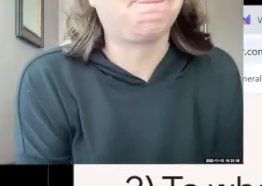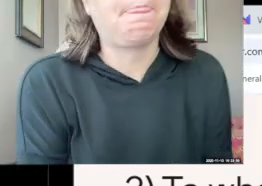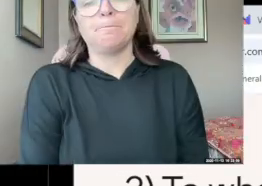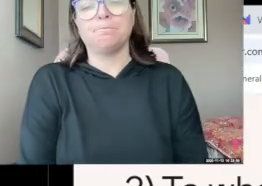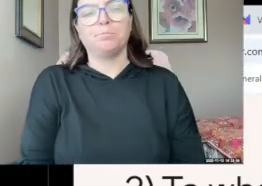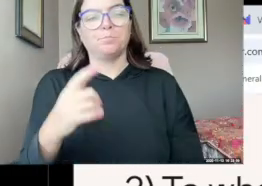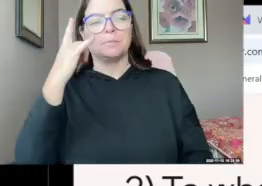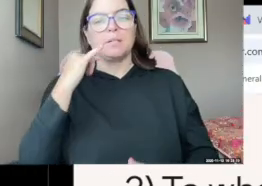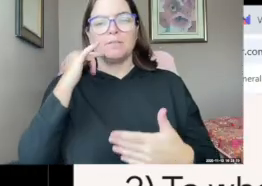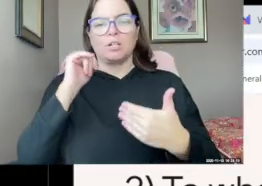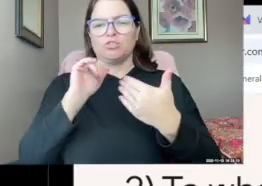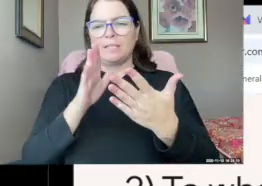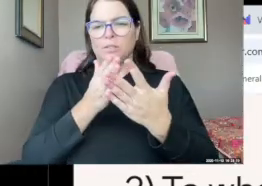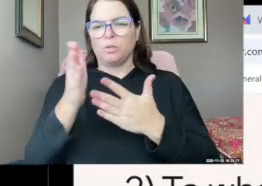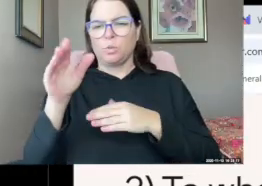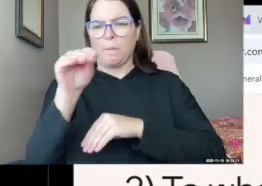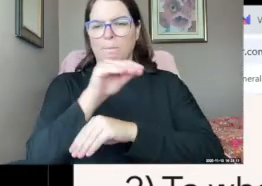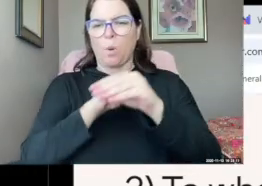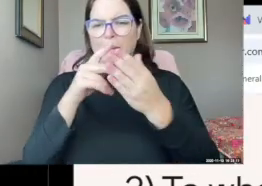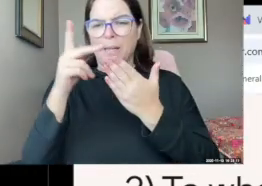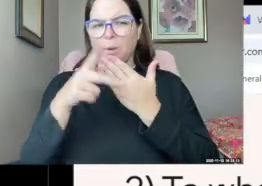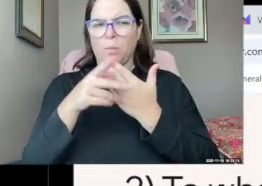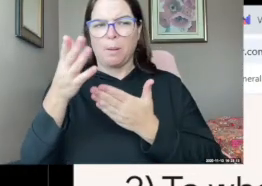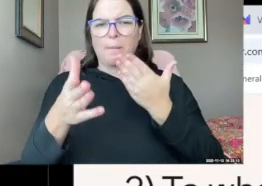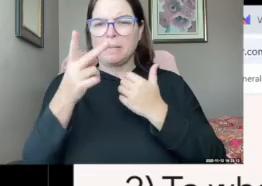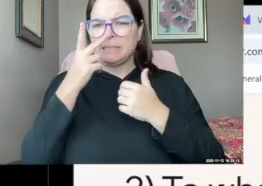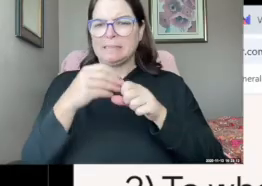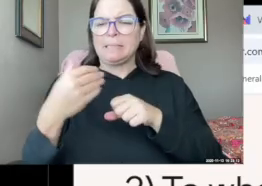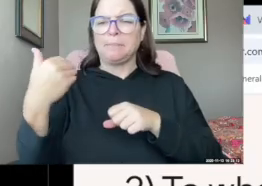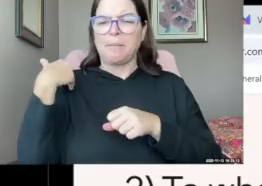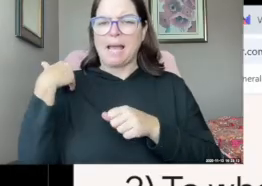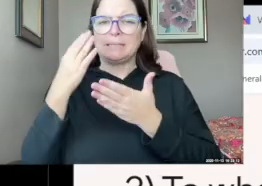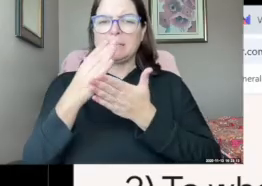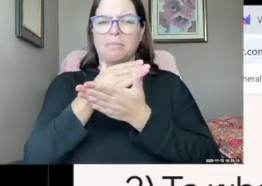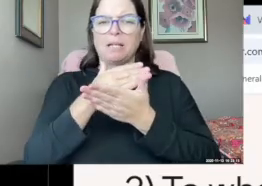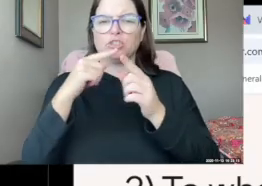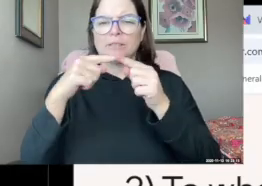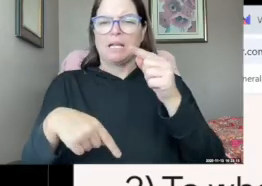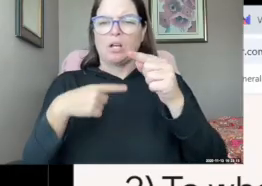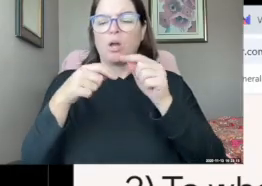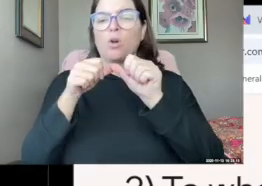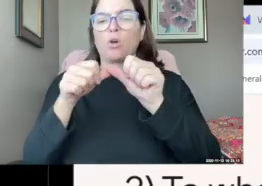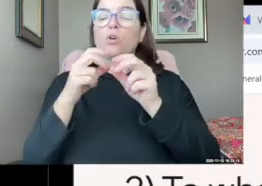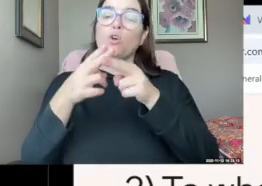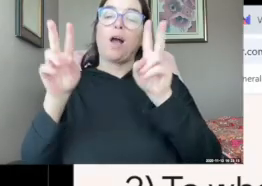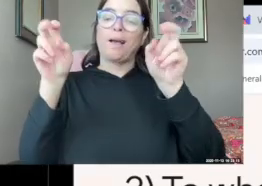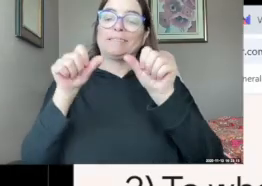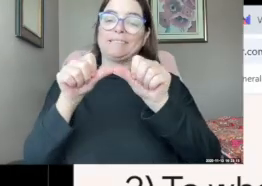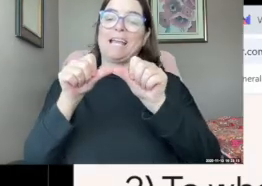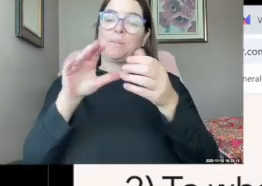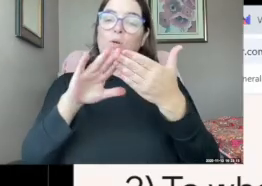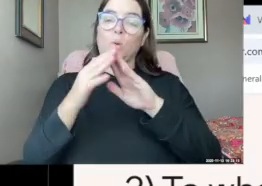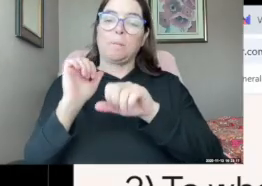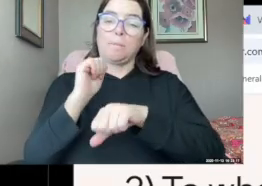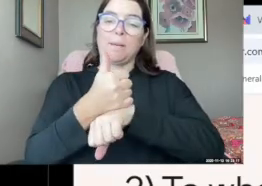needs. California is addressing this through its mobility programs. You may have seen it in past budget cycles as